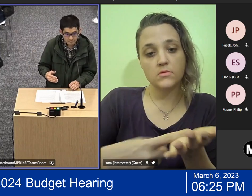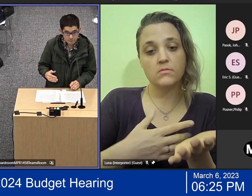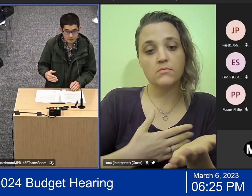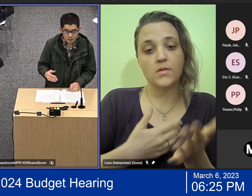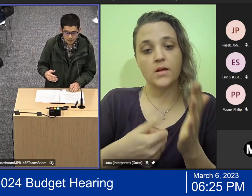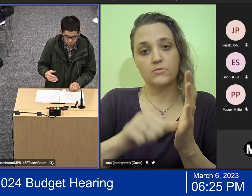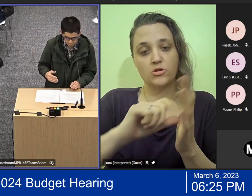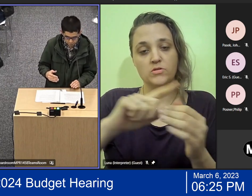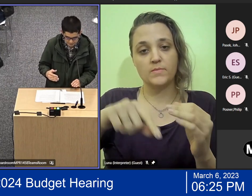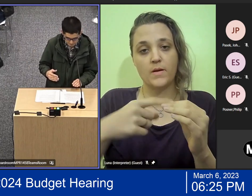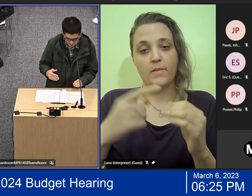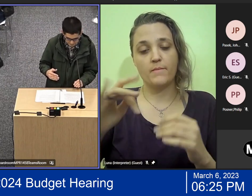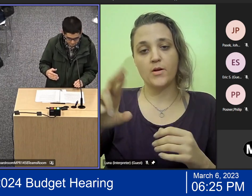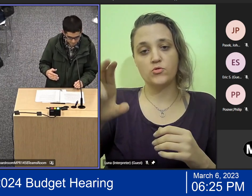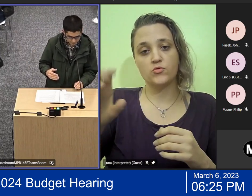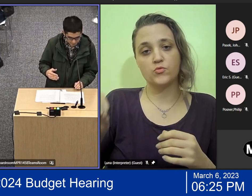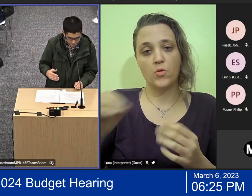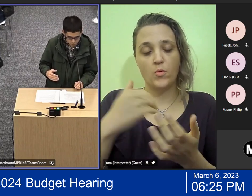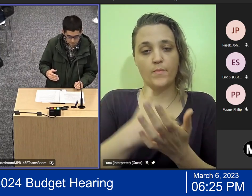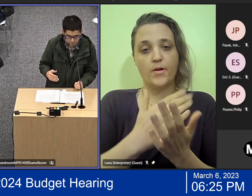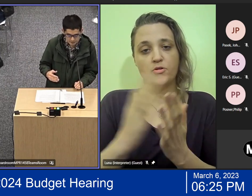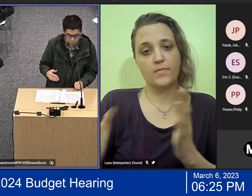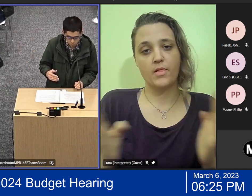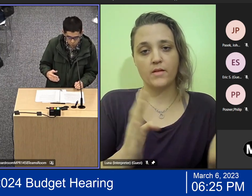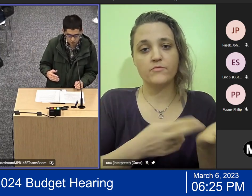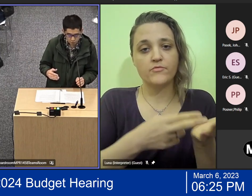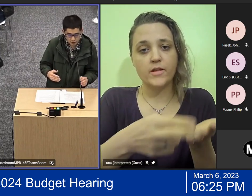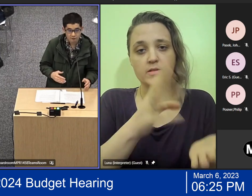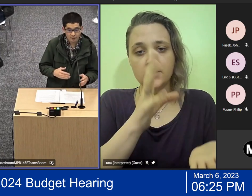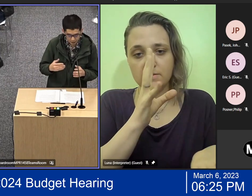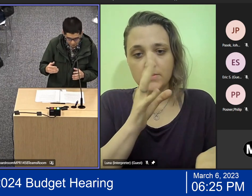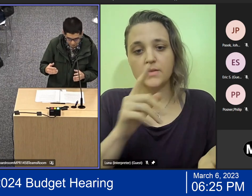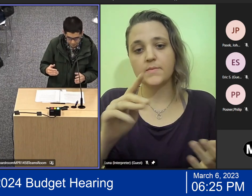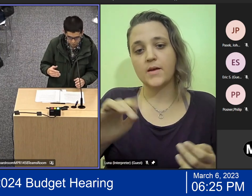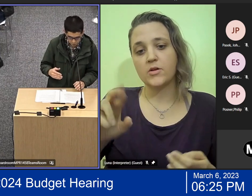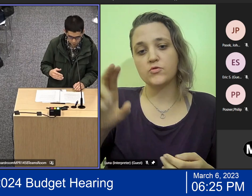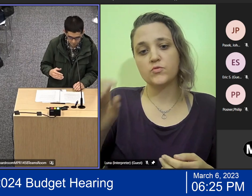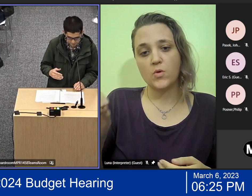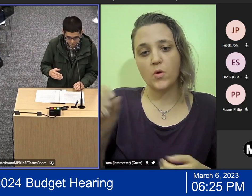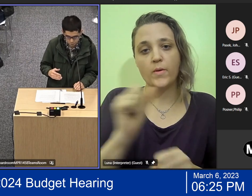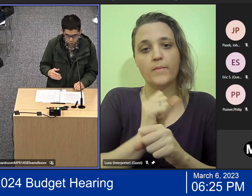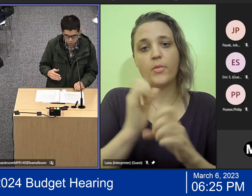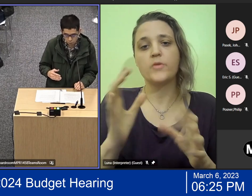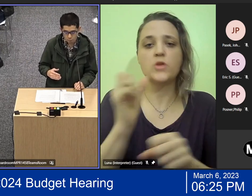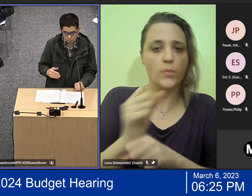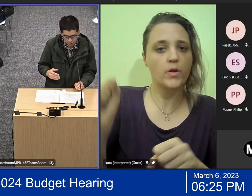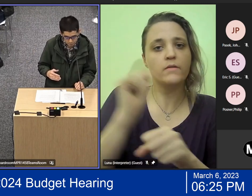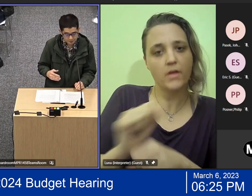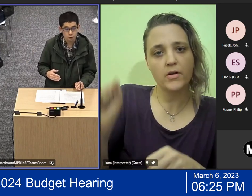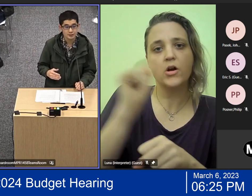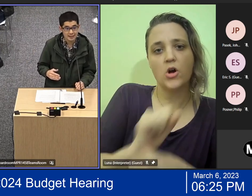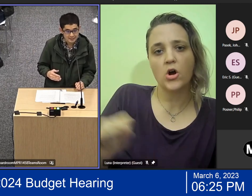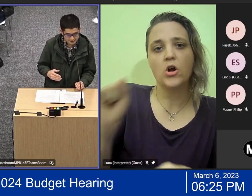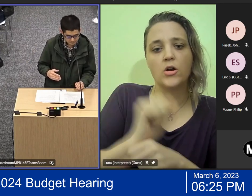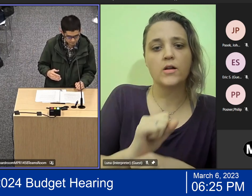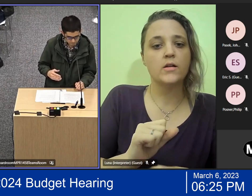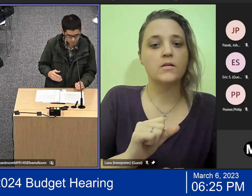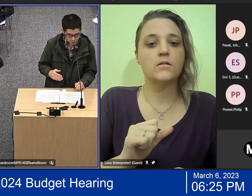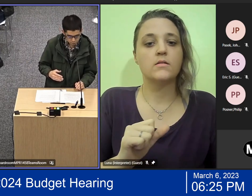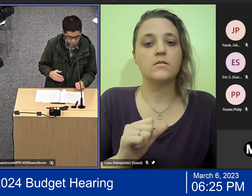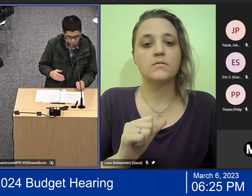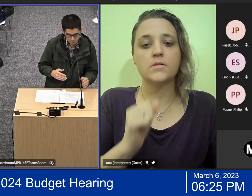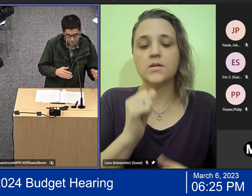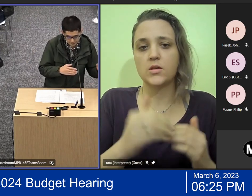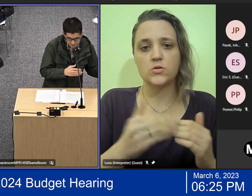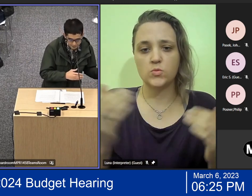my impressions on the Metro budget plan. Frankly speaking, Metro employees are working very hard, but